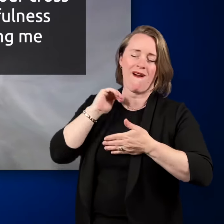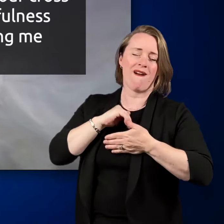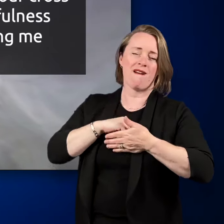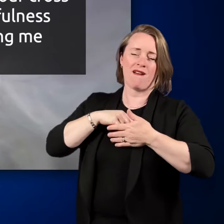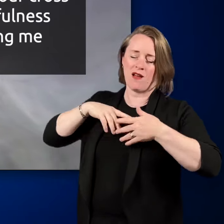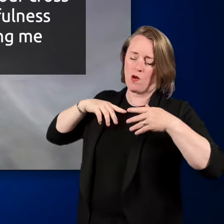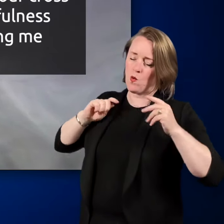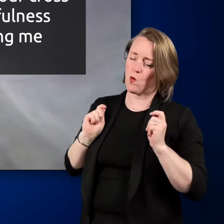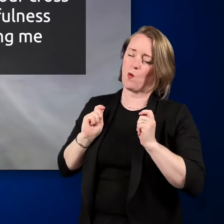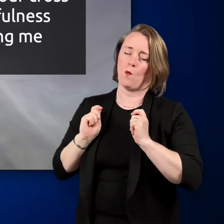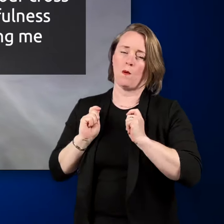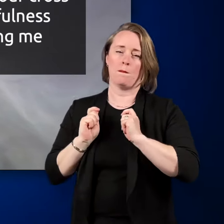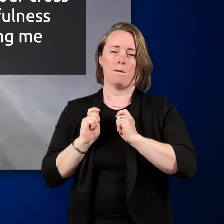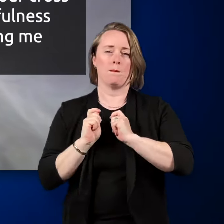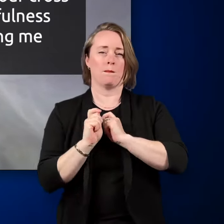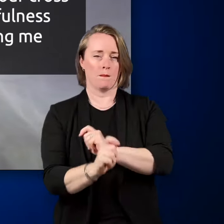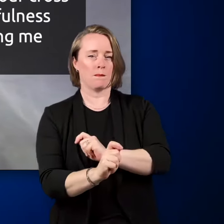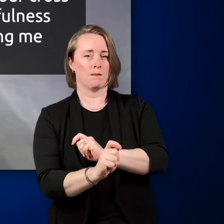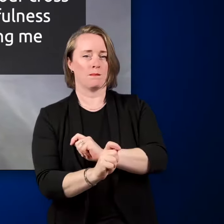is changing me.